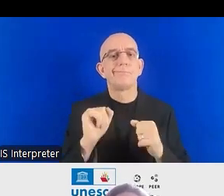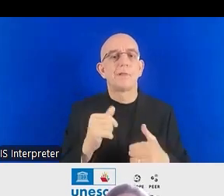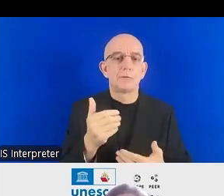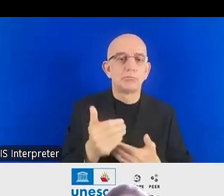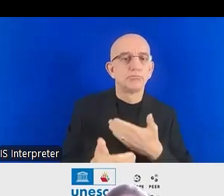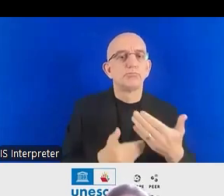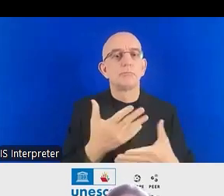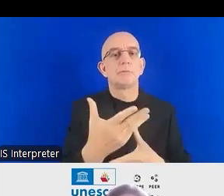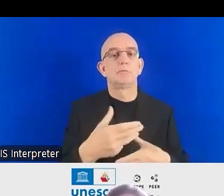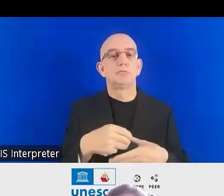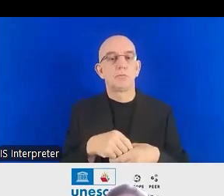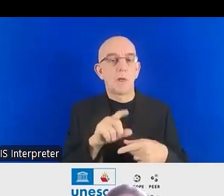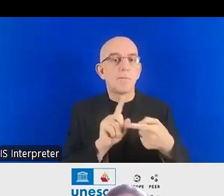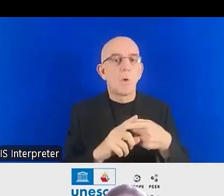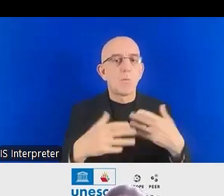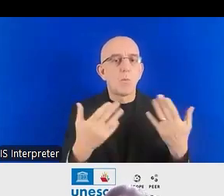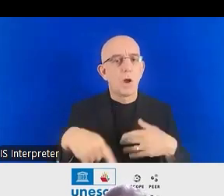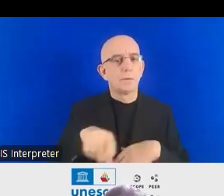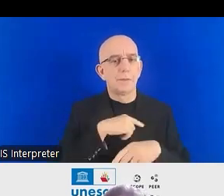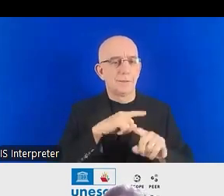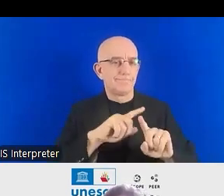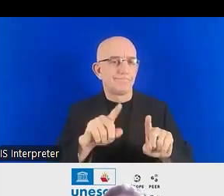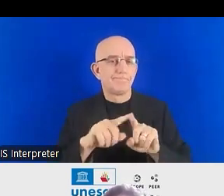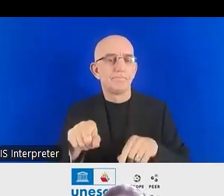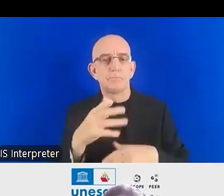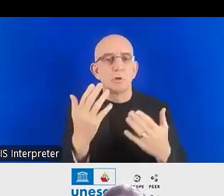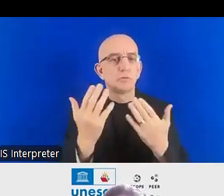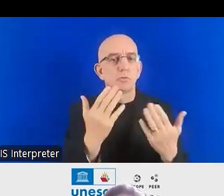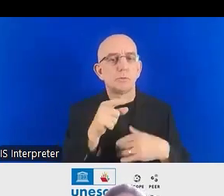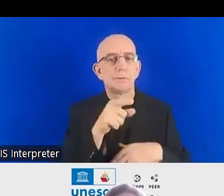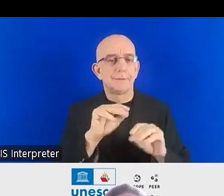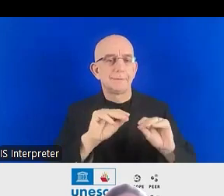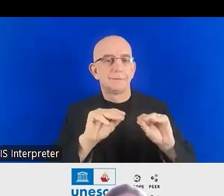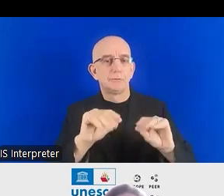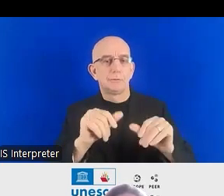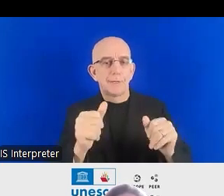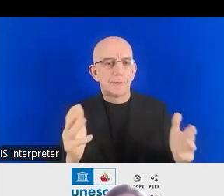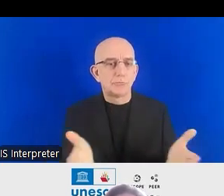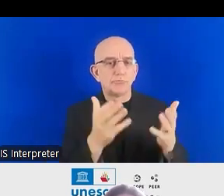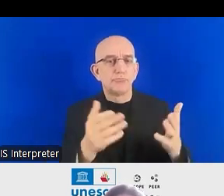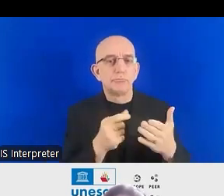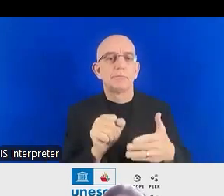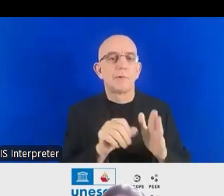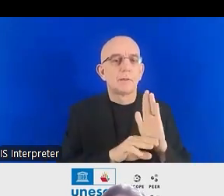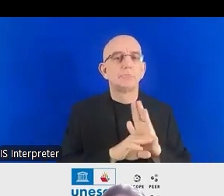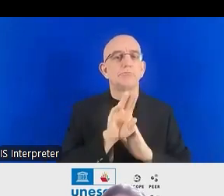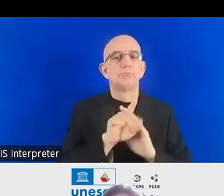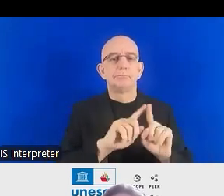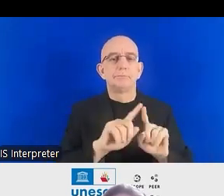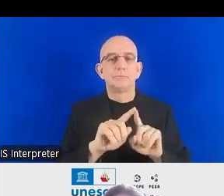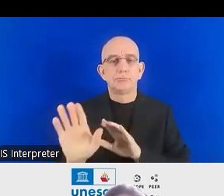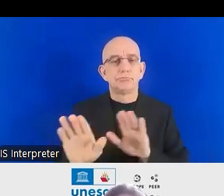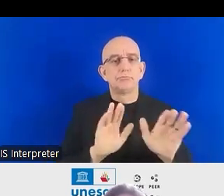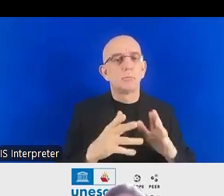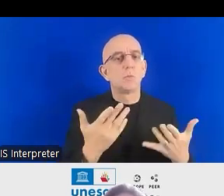idea, the report came up with three main recommendations that you see here